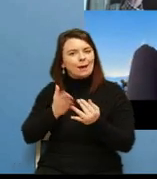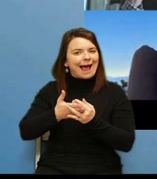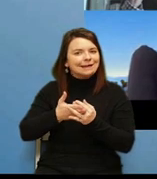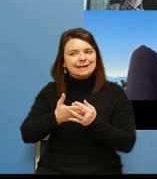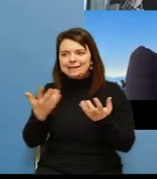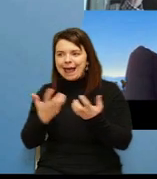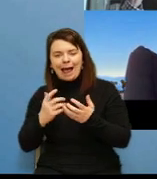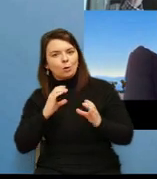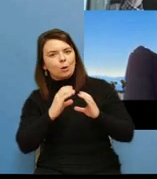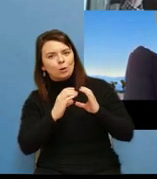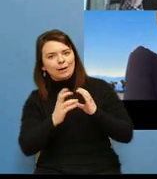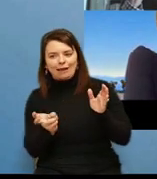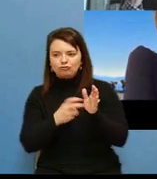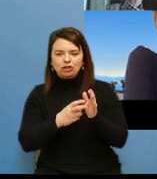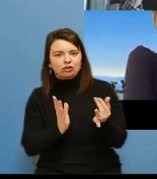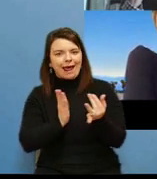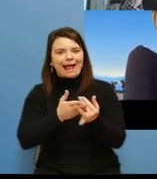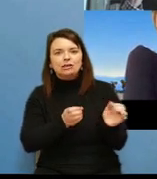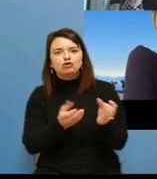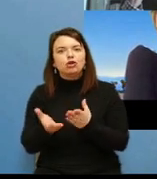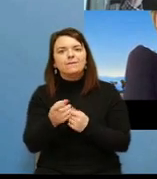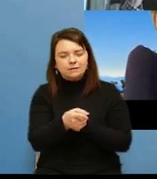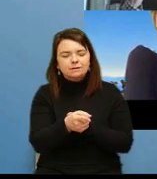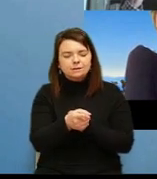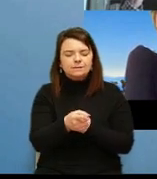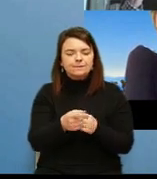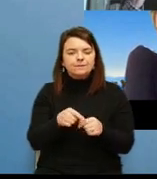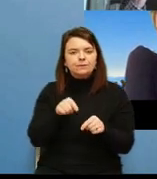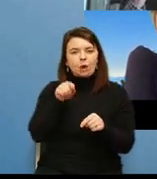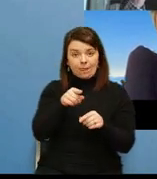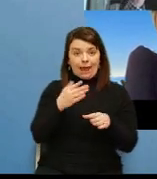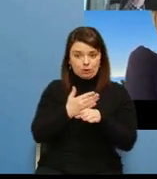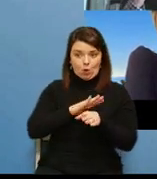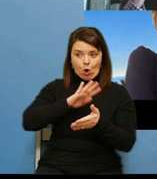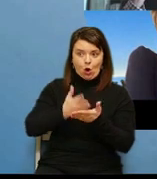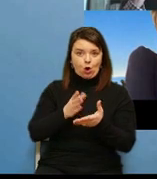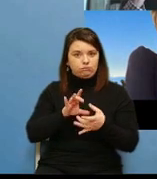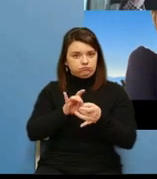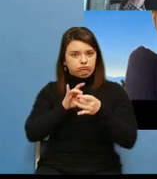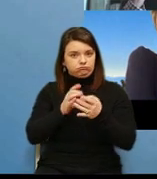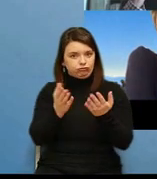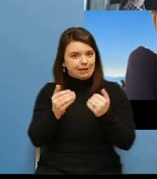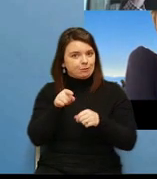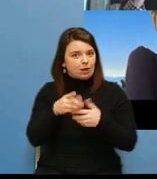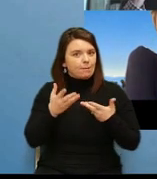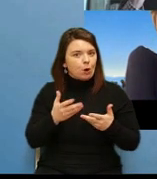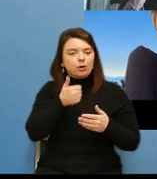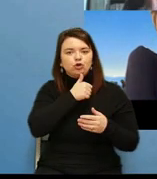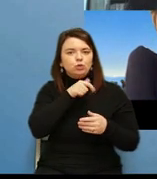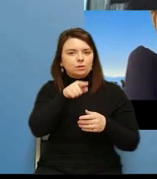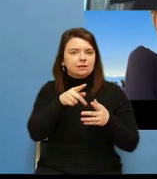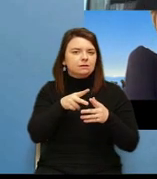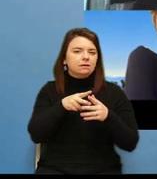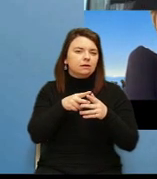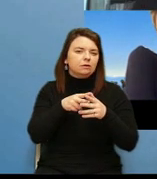general practice and how they can communicate, register with and actually access the services we have. So that's workload